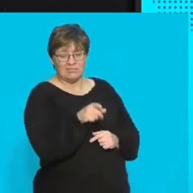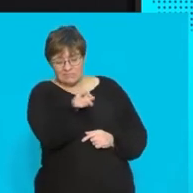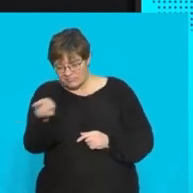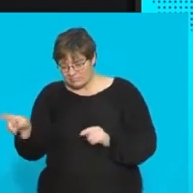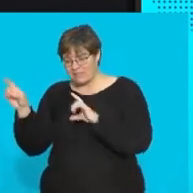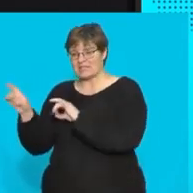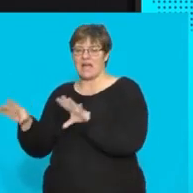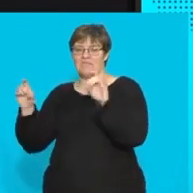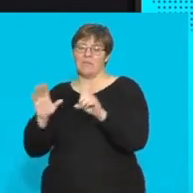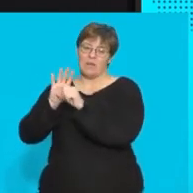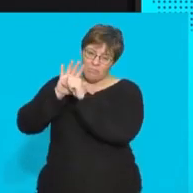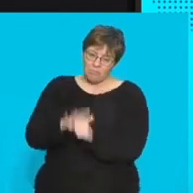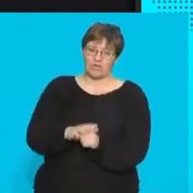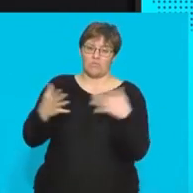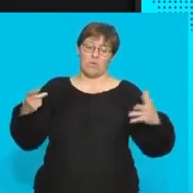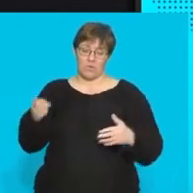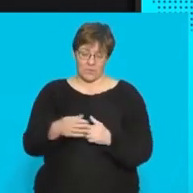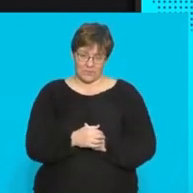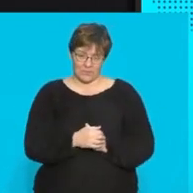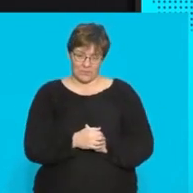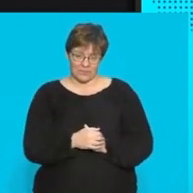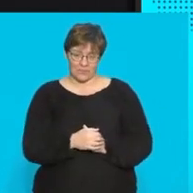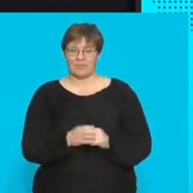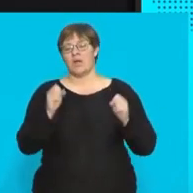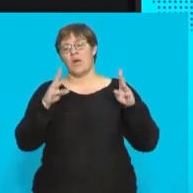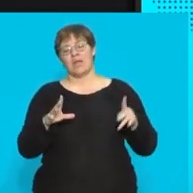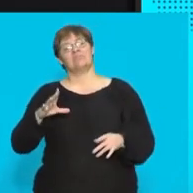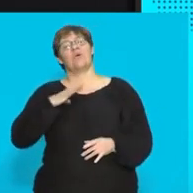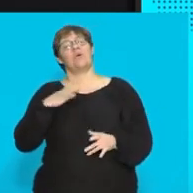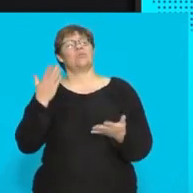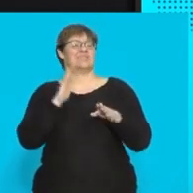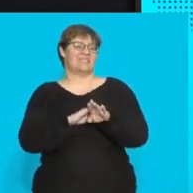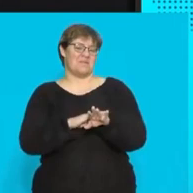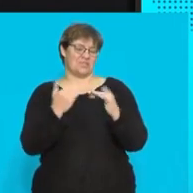members, right, that puts the pressure, etc. on them. Okay, guys, that's all we have